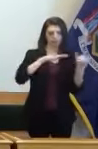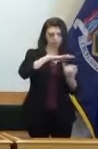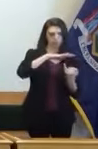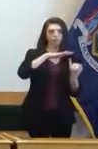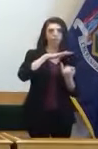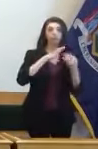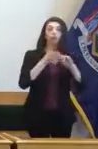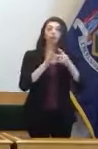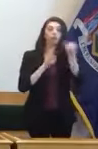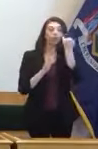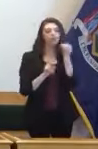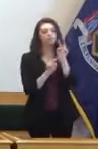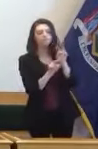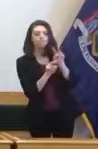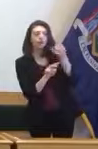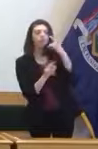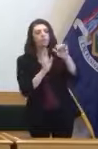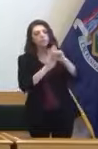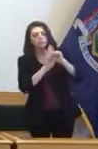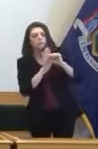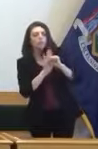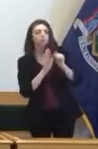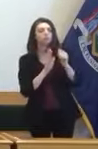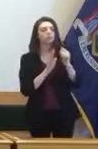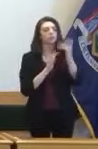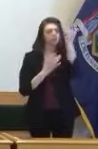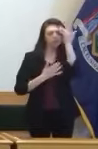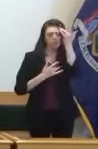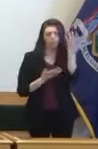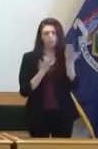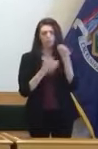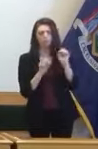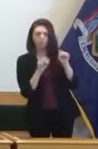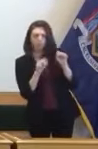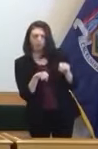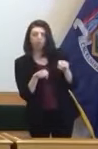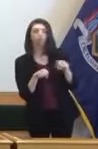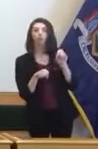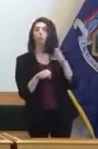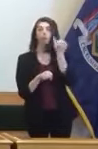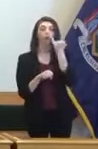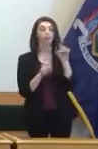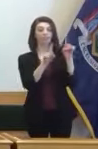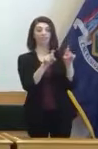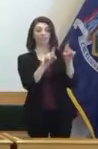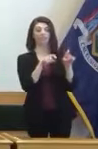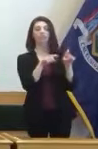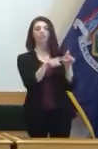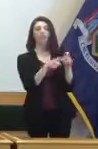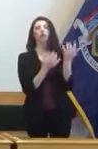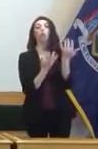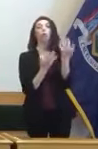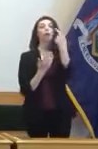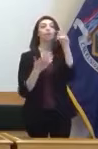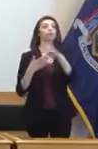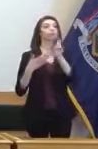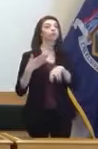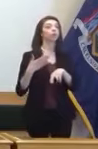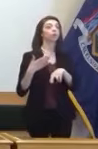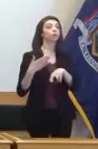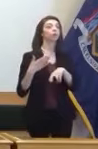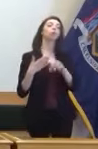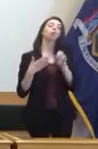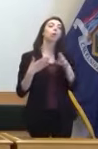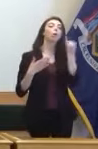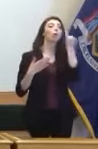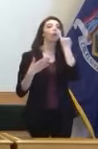for signs and symptoms of illness, or they may have been tested and are awaiting test results, or they could have